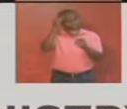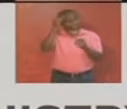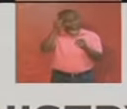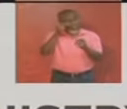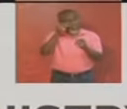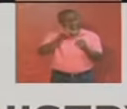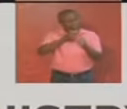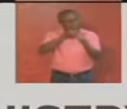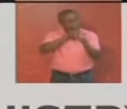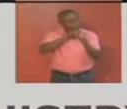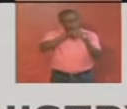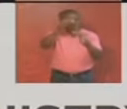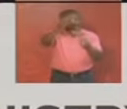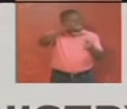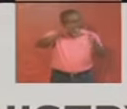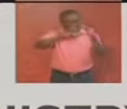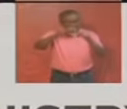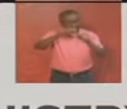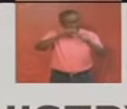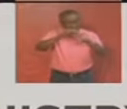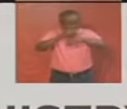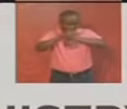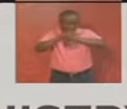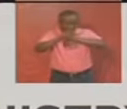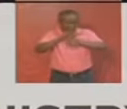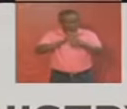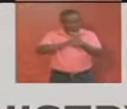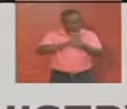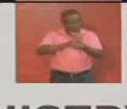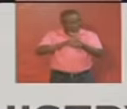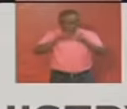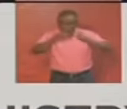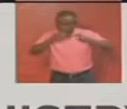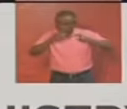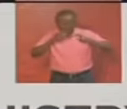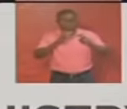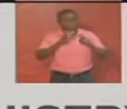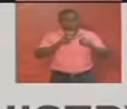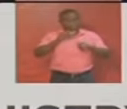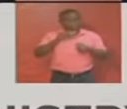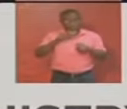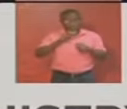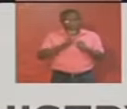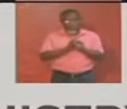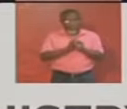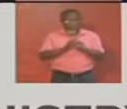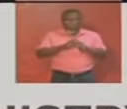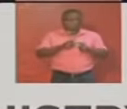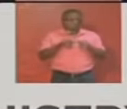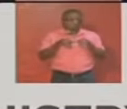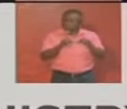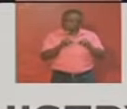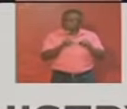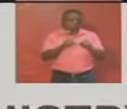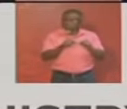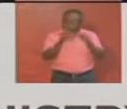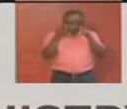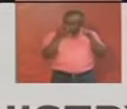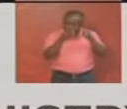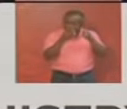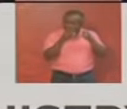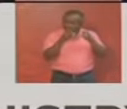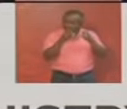science. And at this point in time, we continue to really focus on our gains and